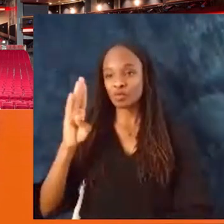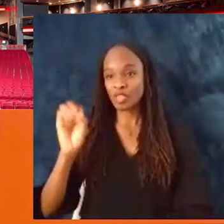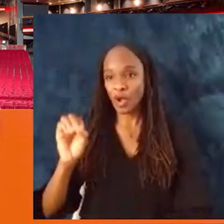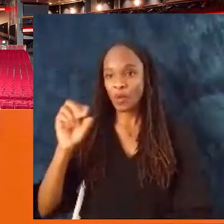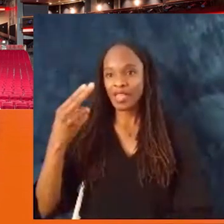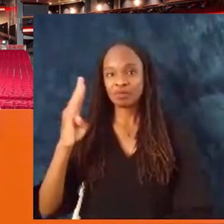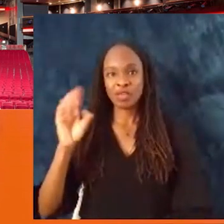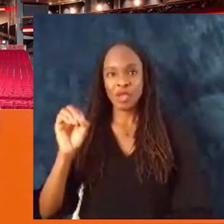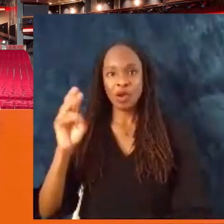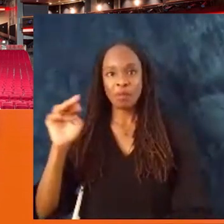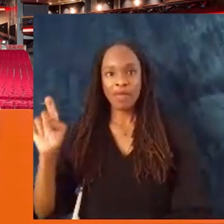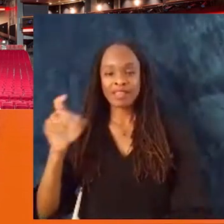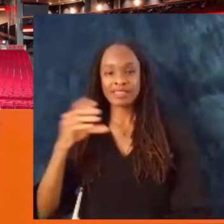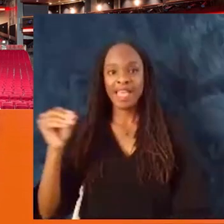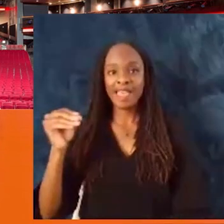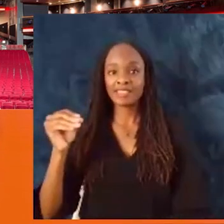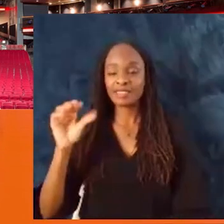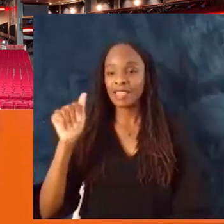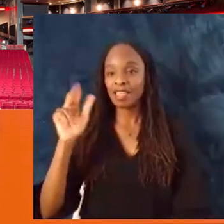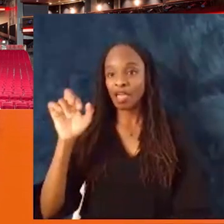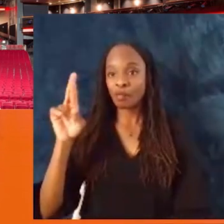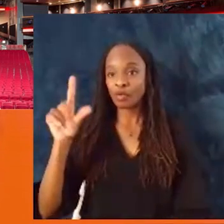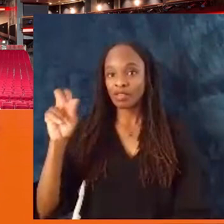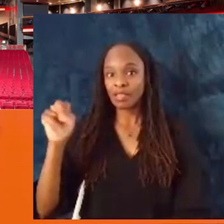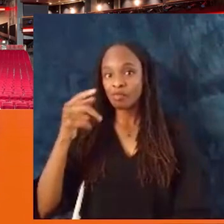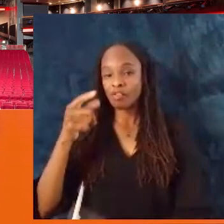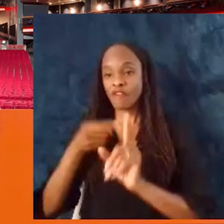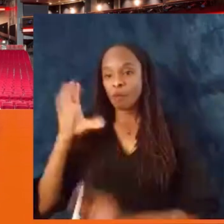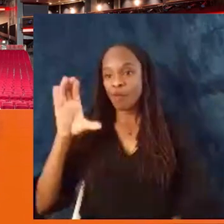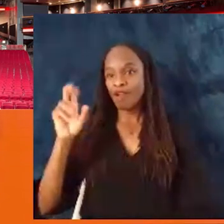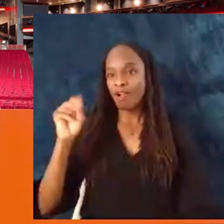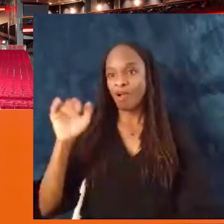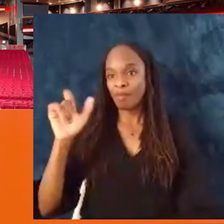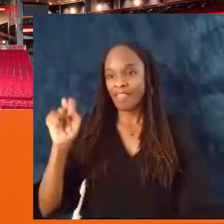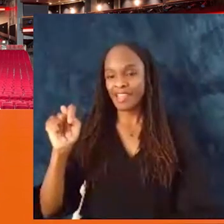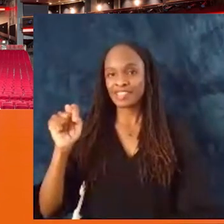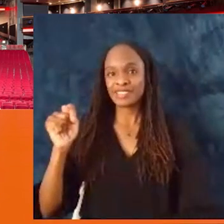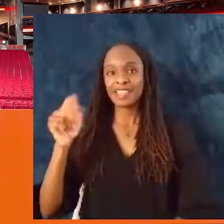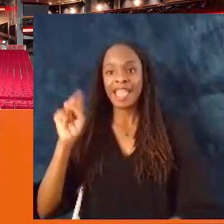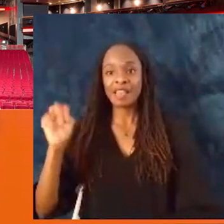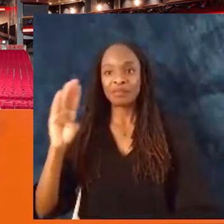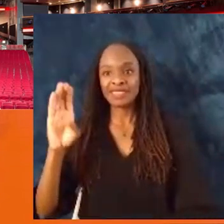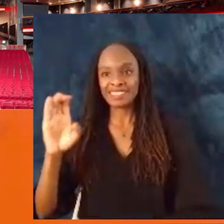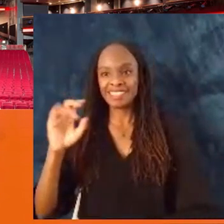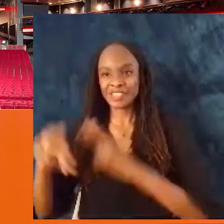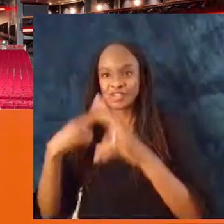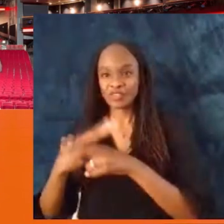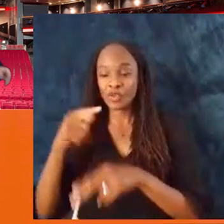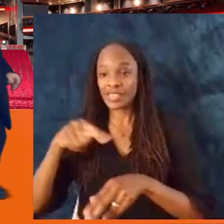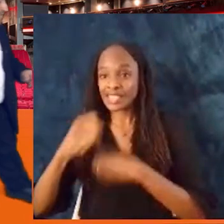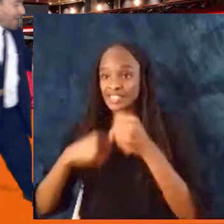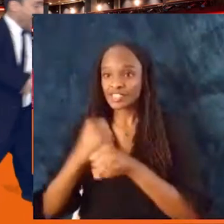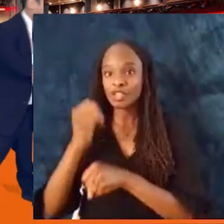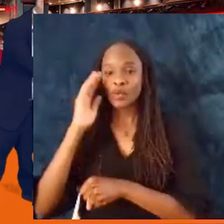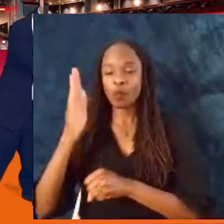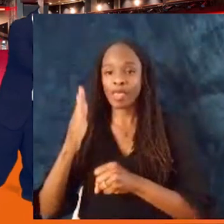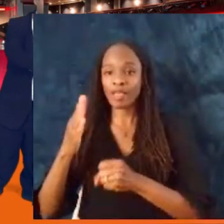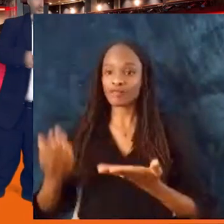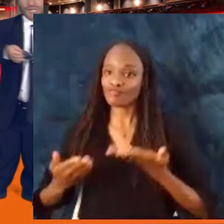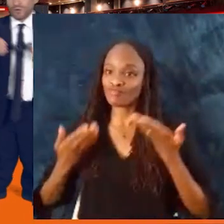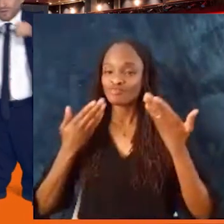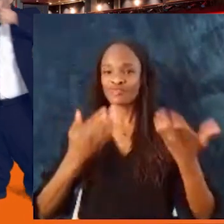well as Emerlyn Lompatak from Comcast NBC Universal. And this year, we're offering the best prize package we've ever